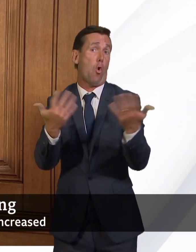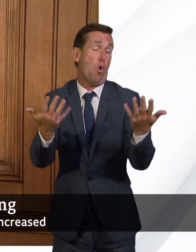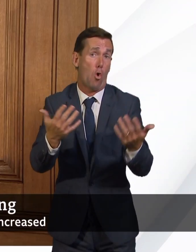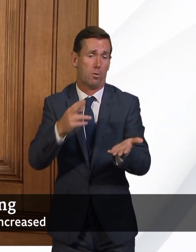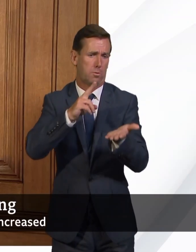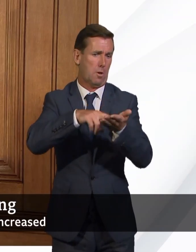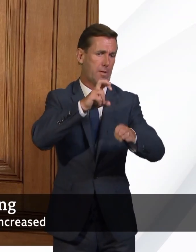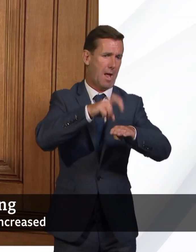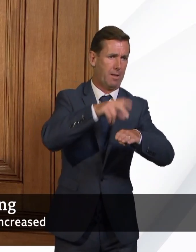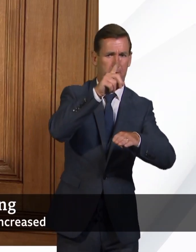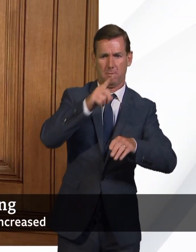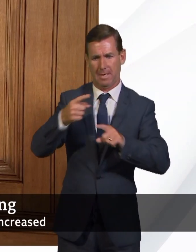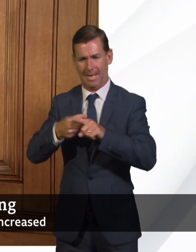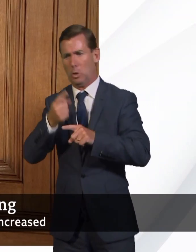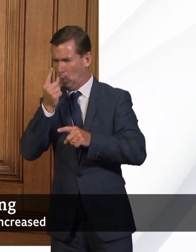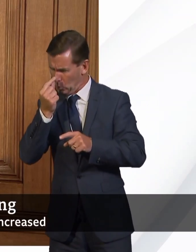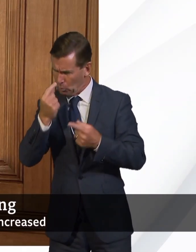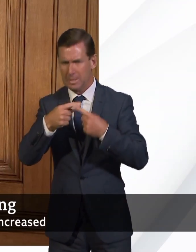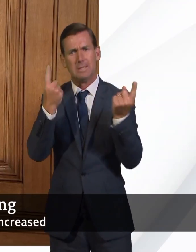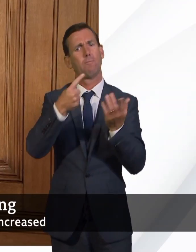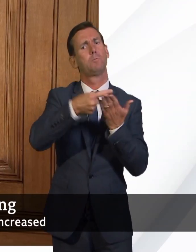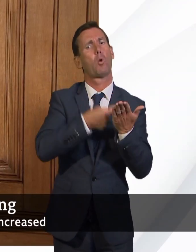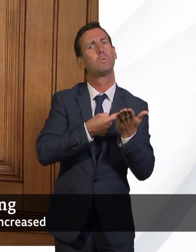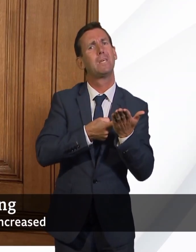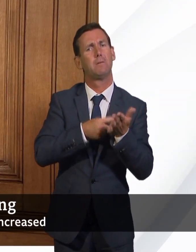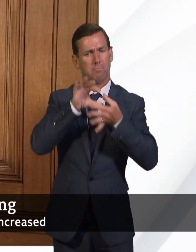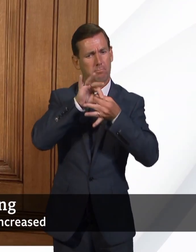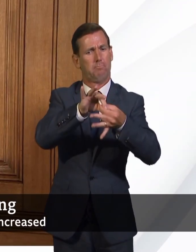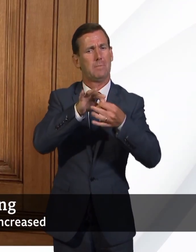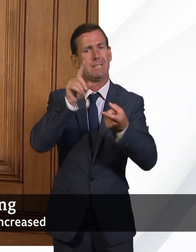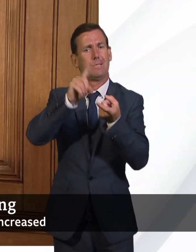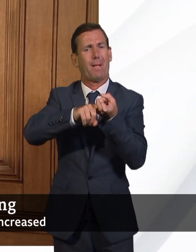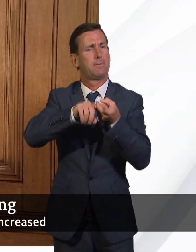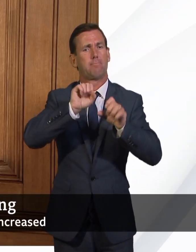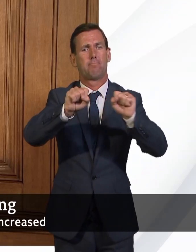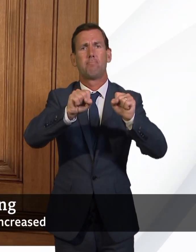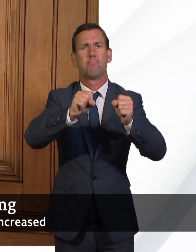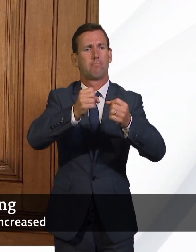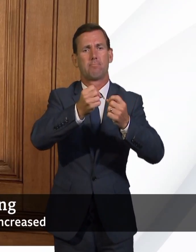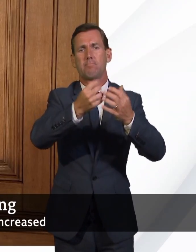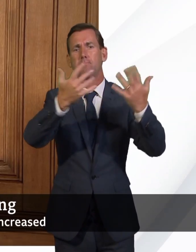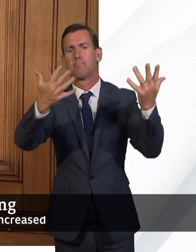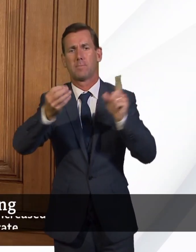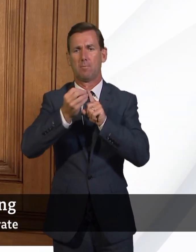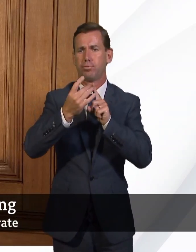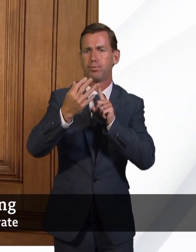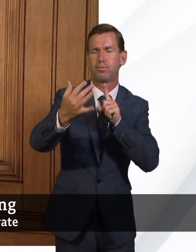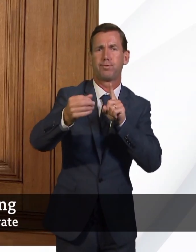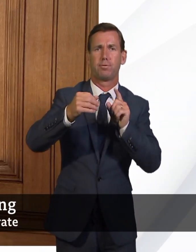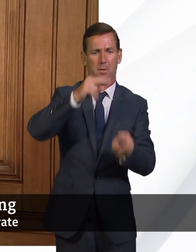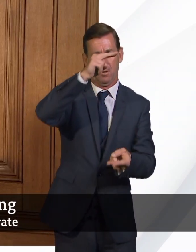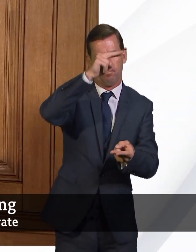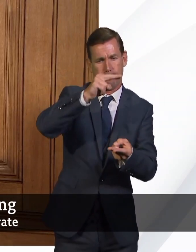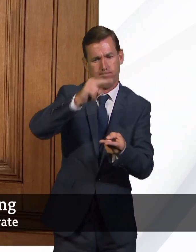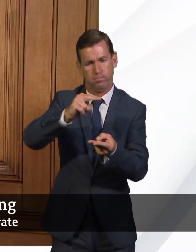where potentially differential policies will apply as we look in more detail and get more granular insight as we dampen down the